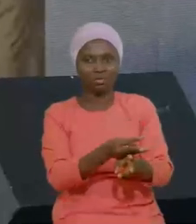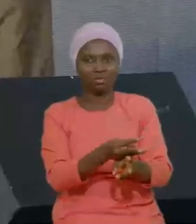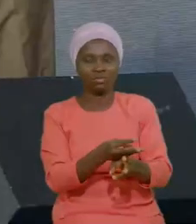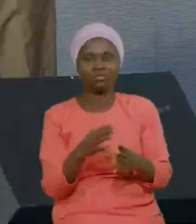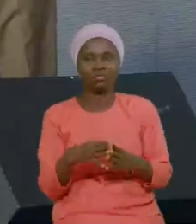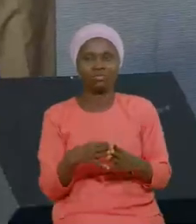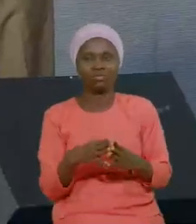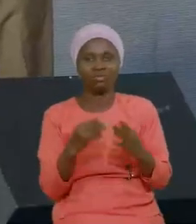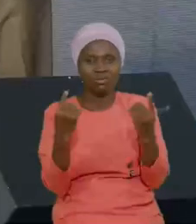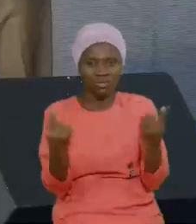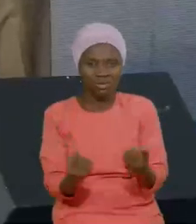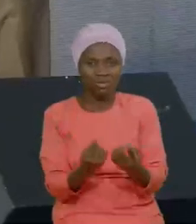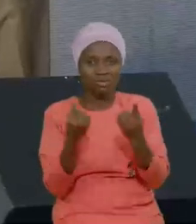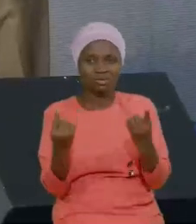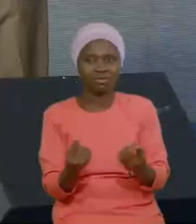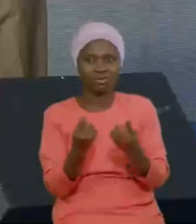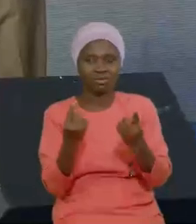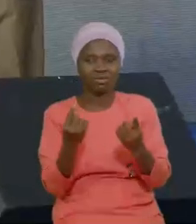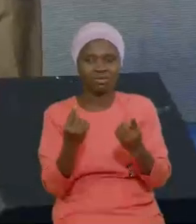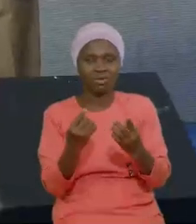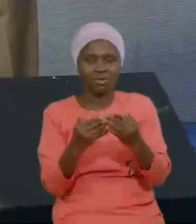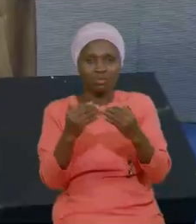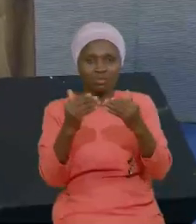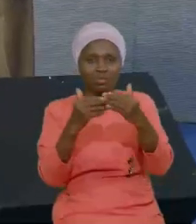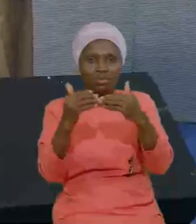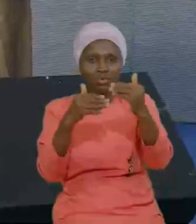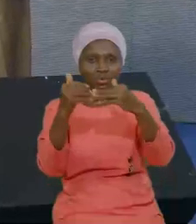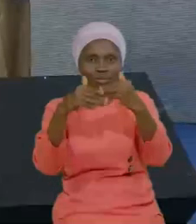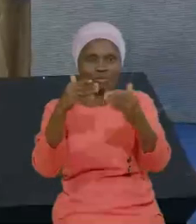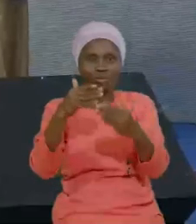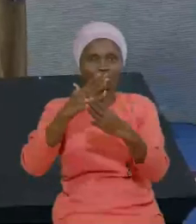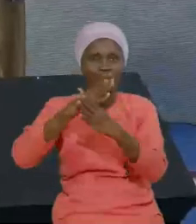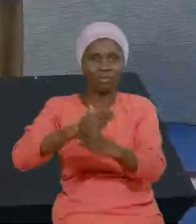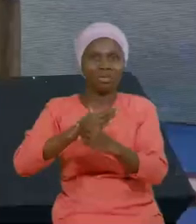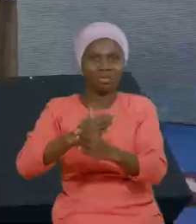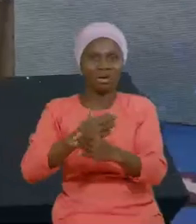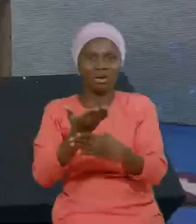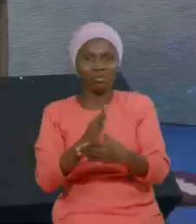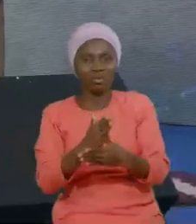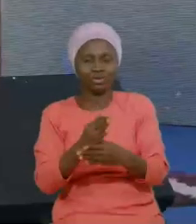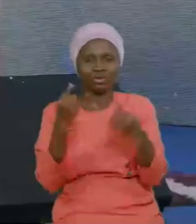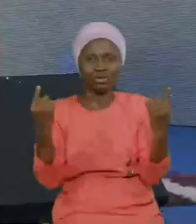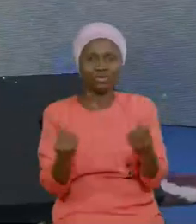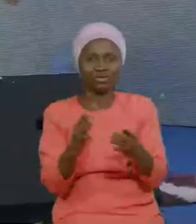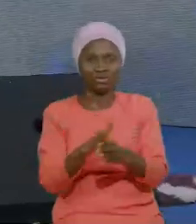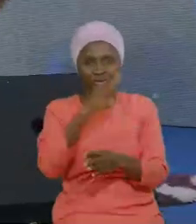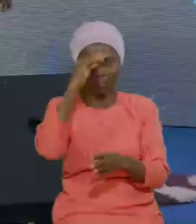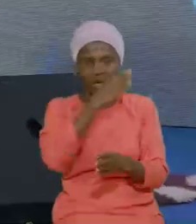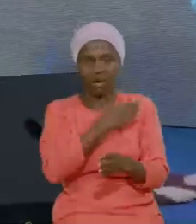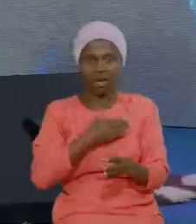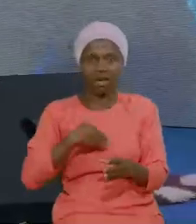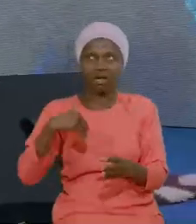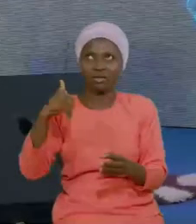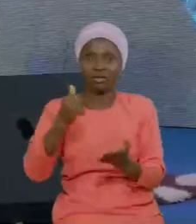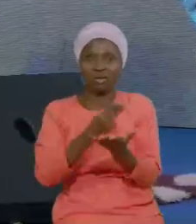Sin builds a barrier between sinful man and a holy God.